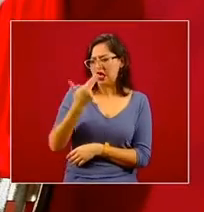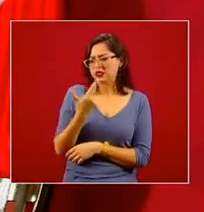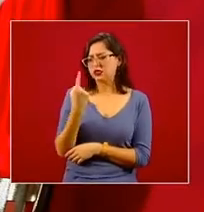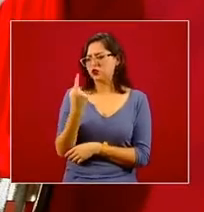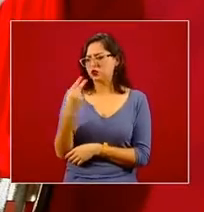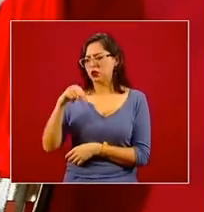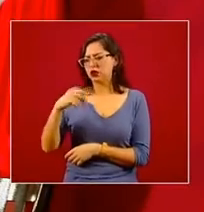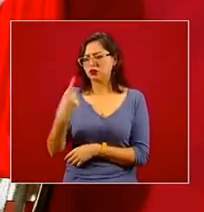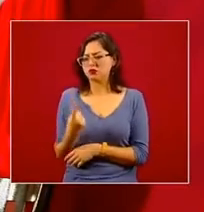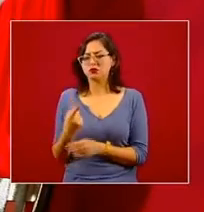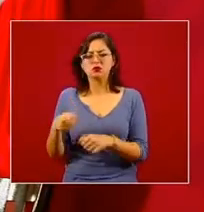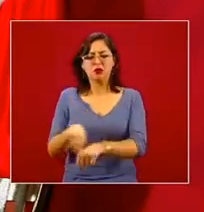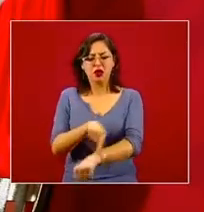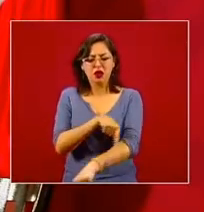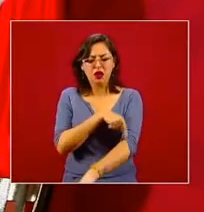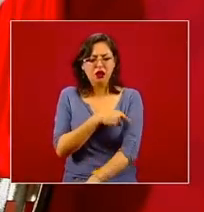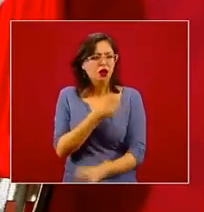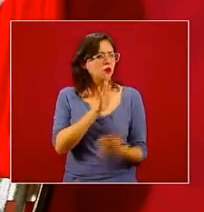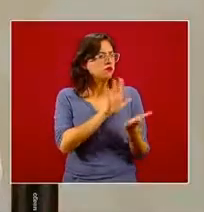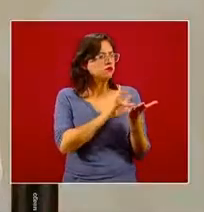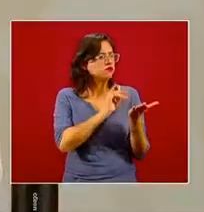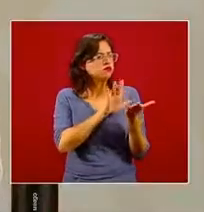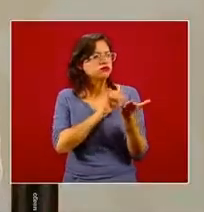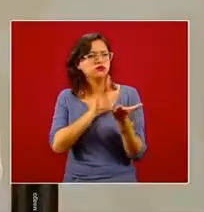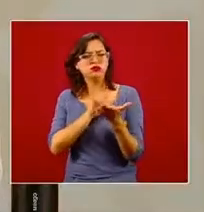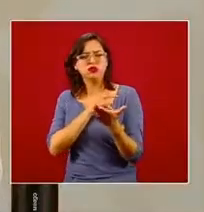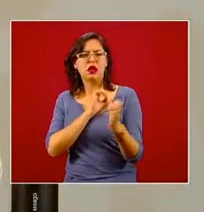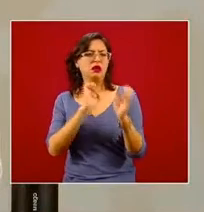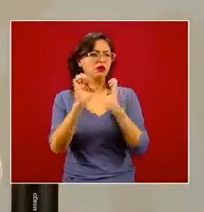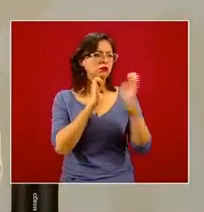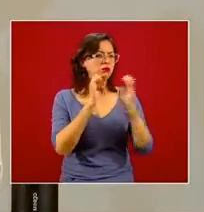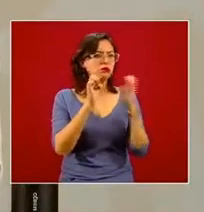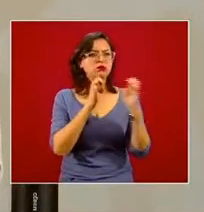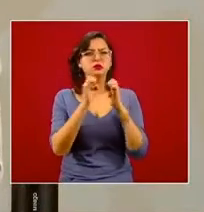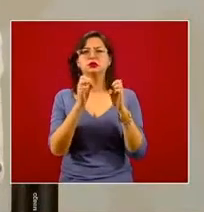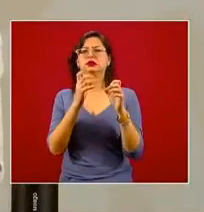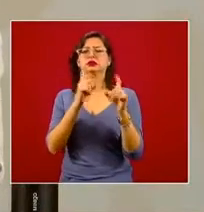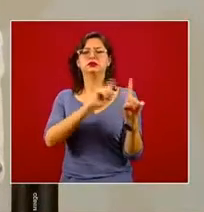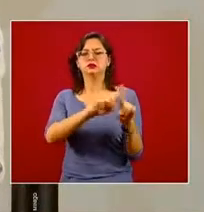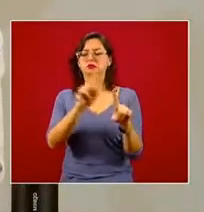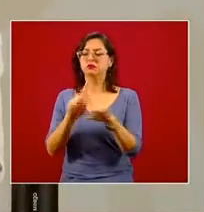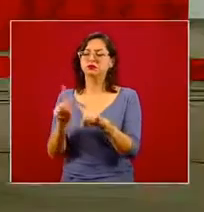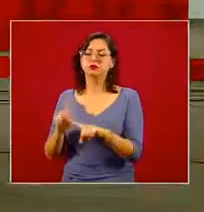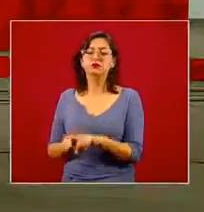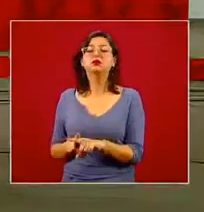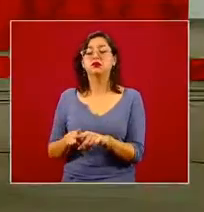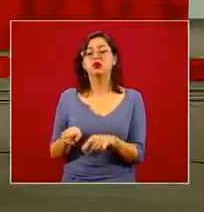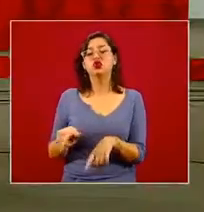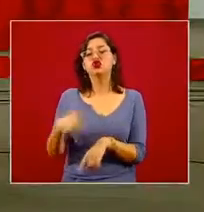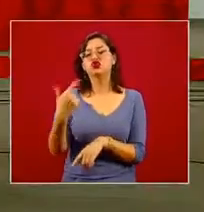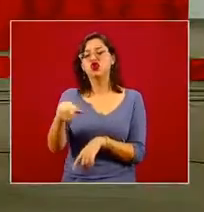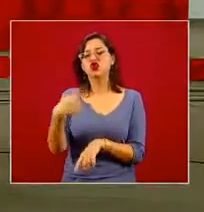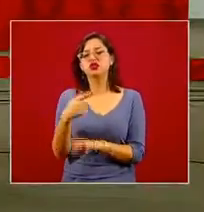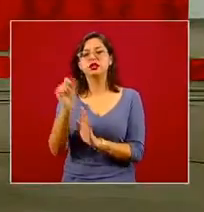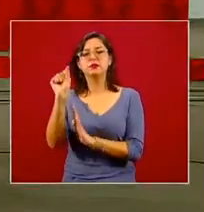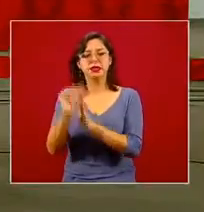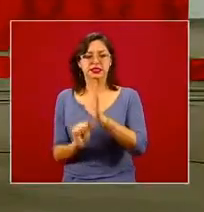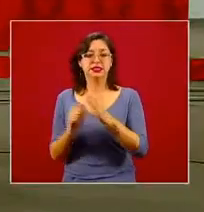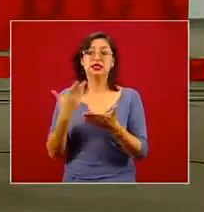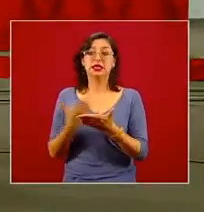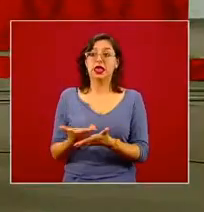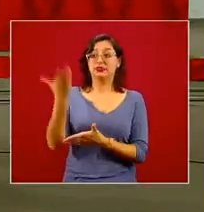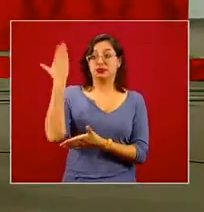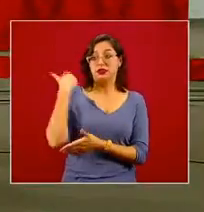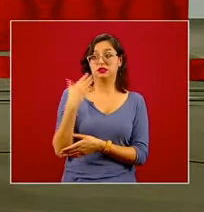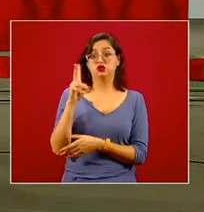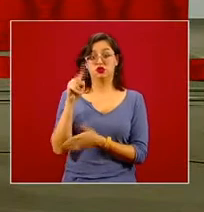The flu pandemic of 2019 took over 12 months, this process. It includes interviews to the countries